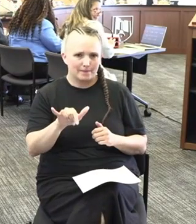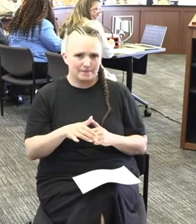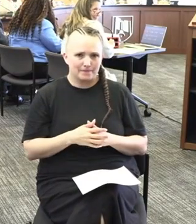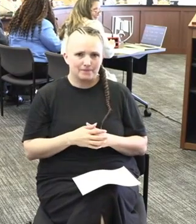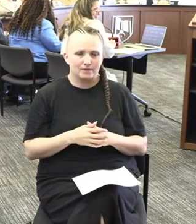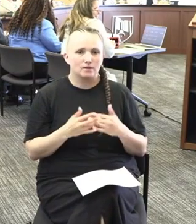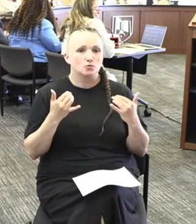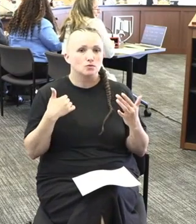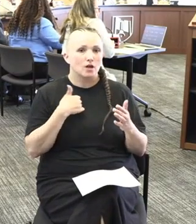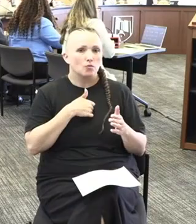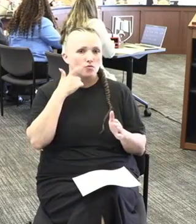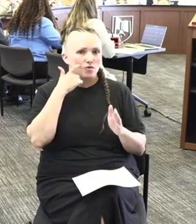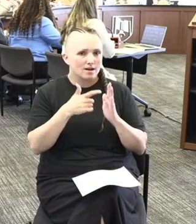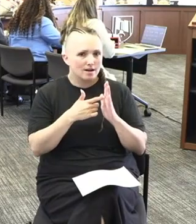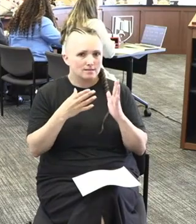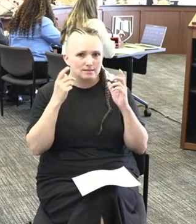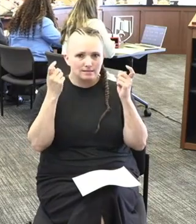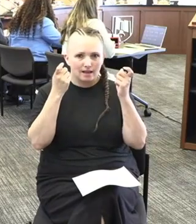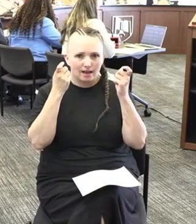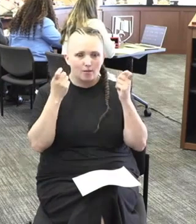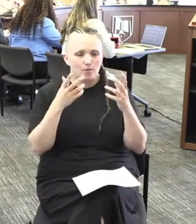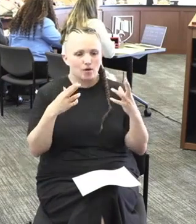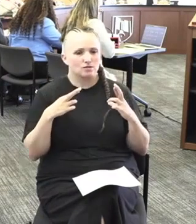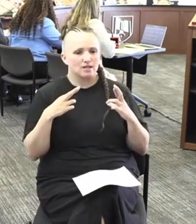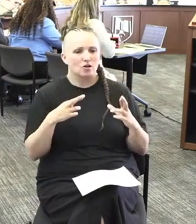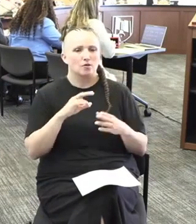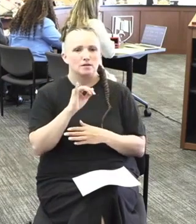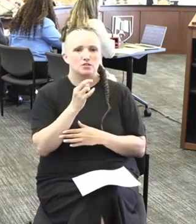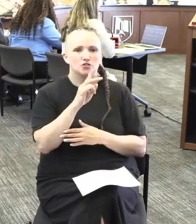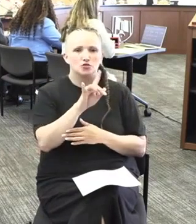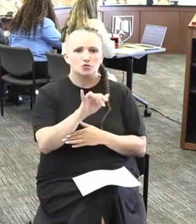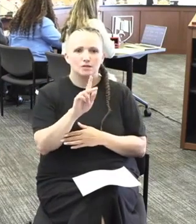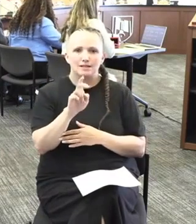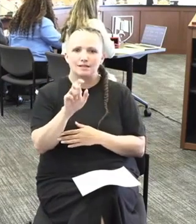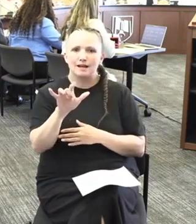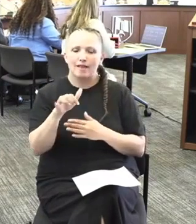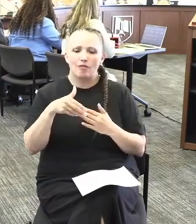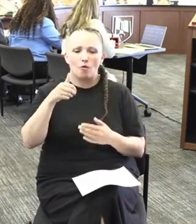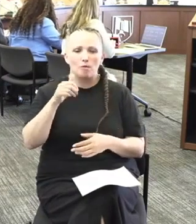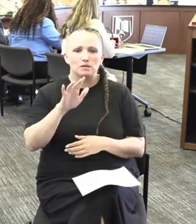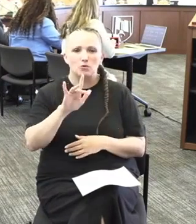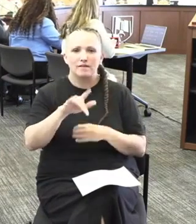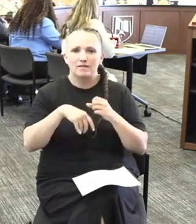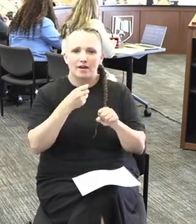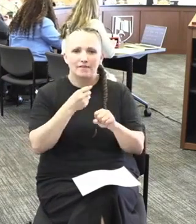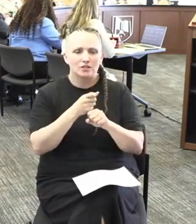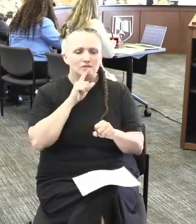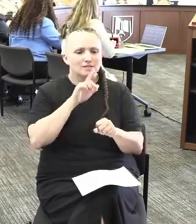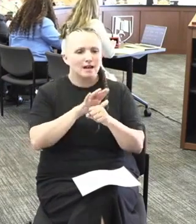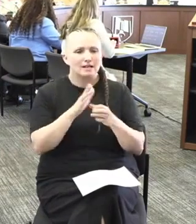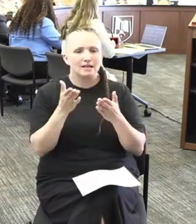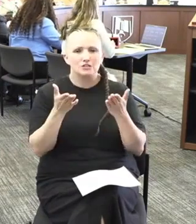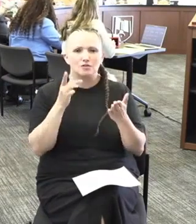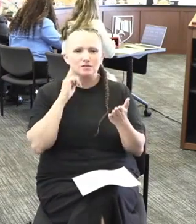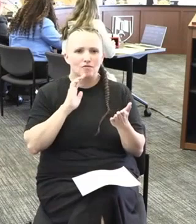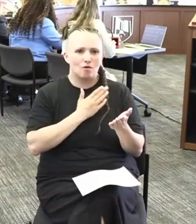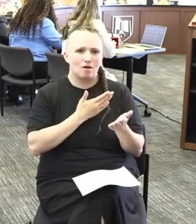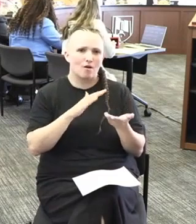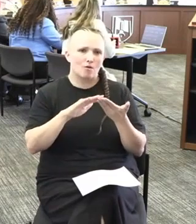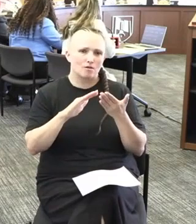Today, we recognize and celebrate the retirement of Judy Kelly after almost 25 years of dedicated service to our